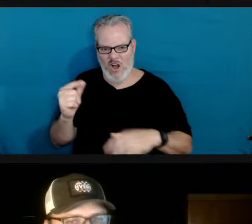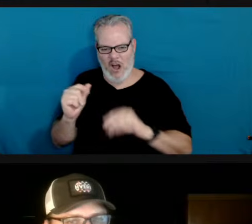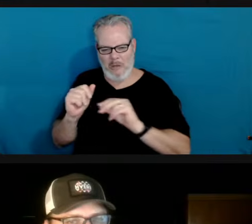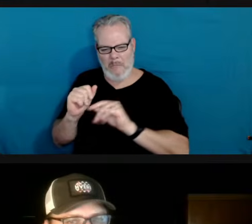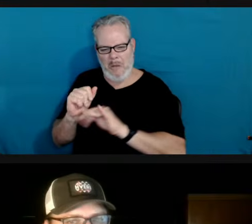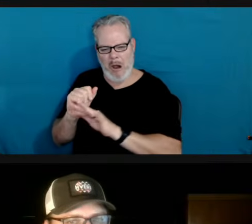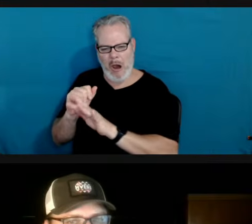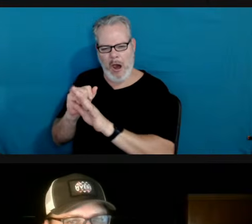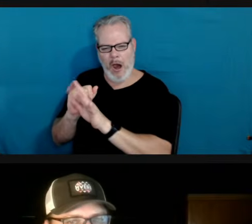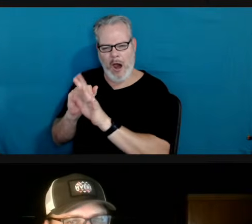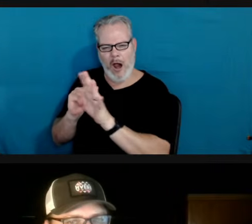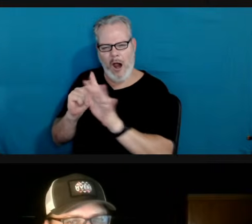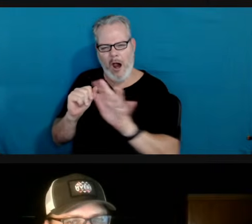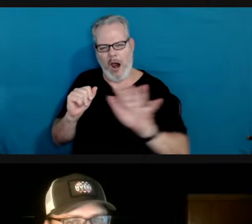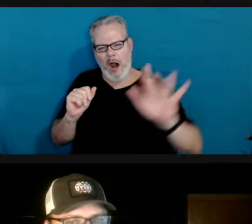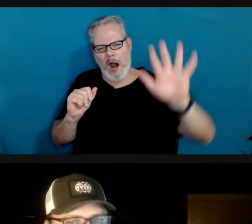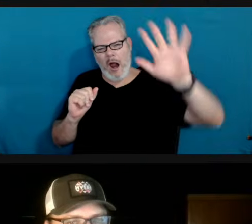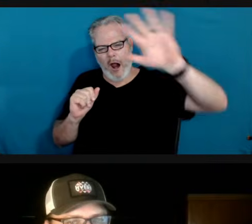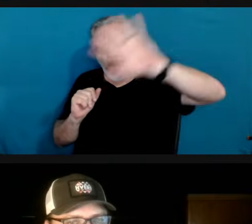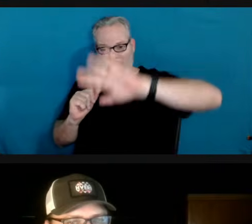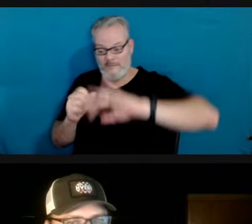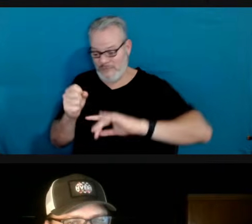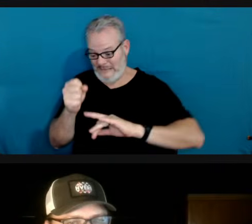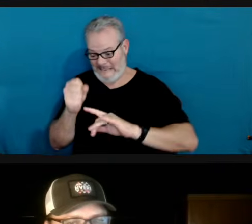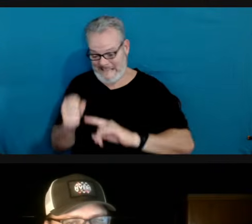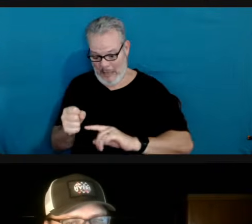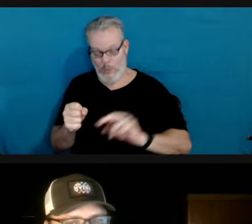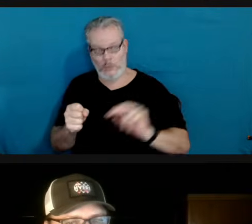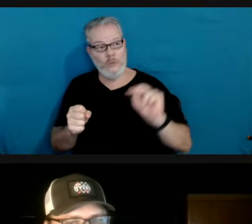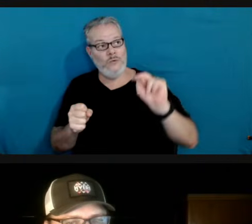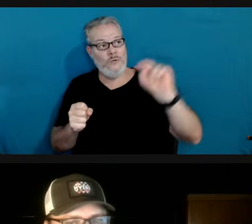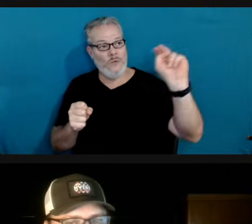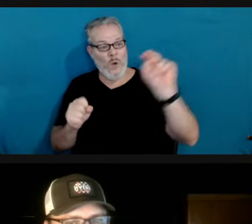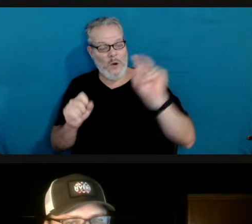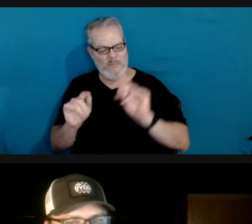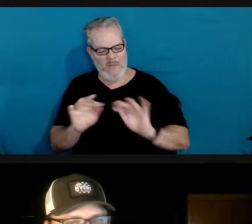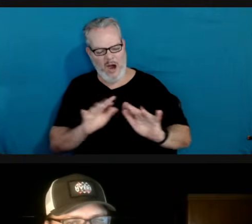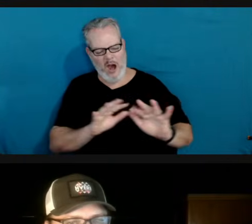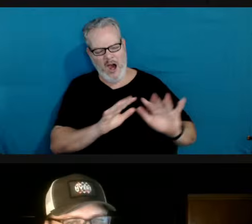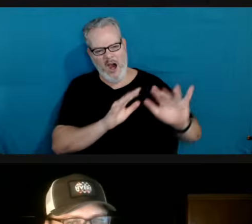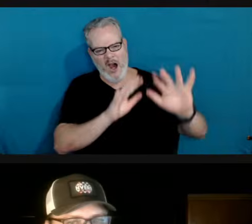north, impacting areas across Hawaiʻi Island as the storm approaches.